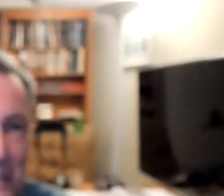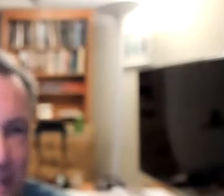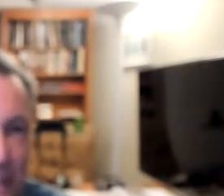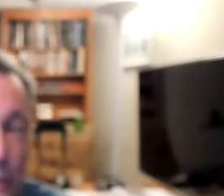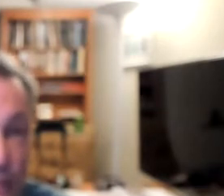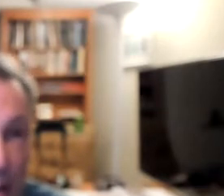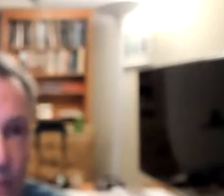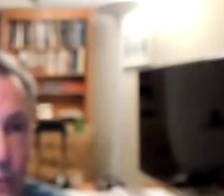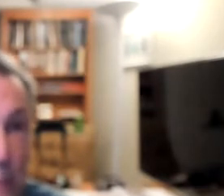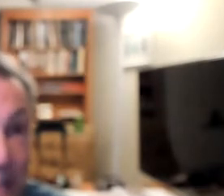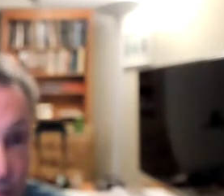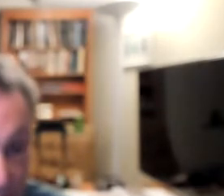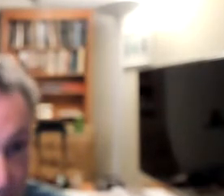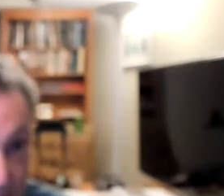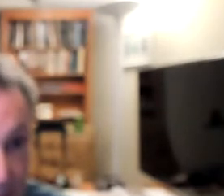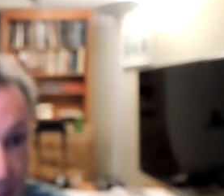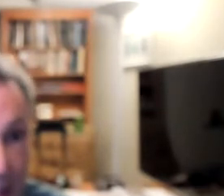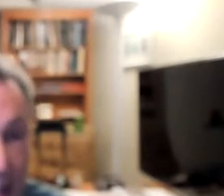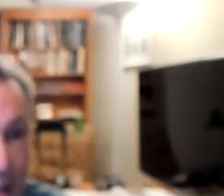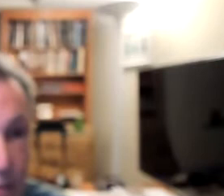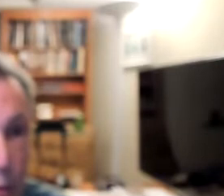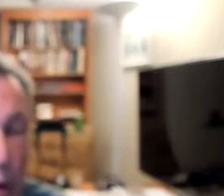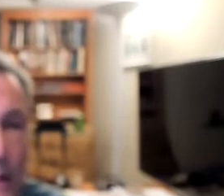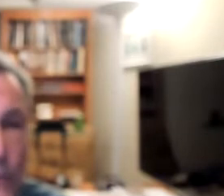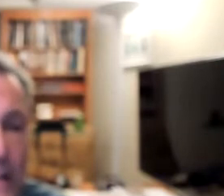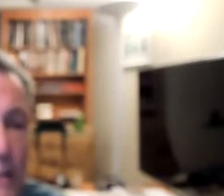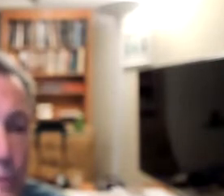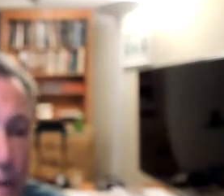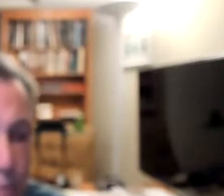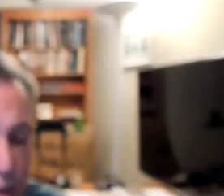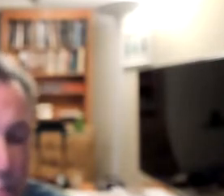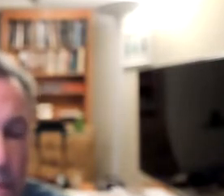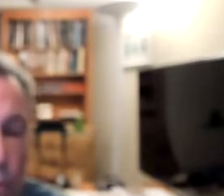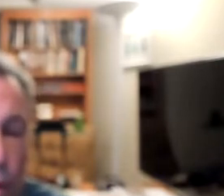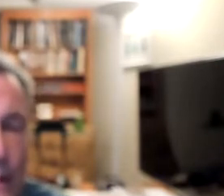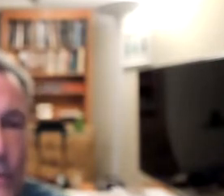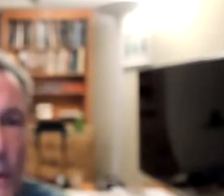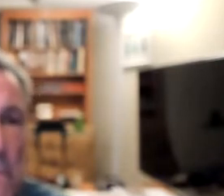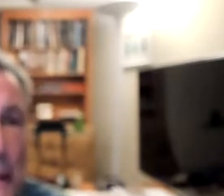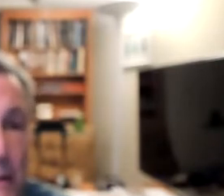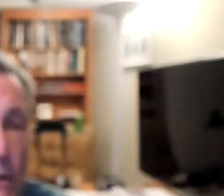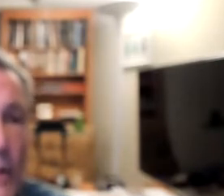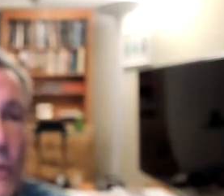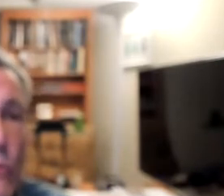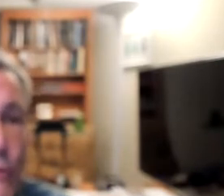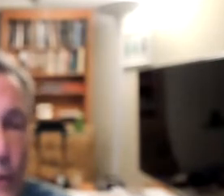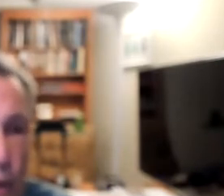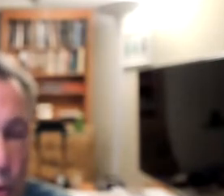different era, was Kevin Spacey. And one of, not their favorite, but one of the